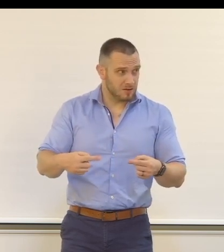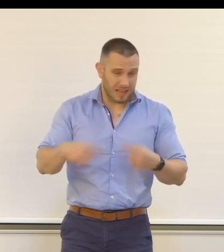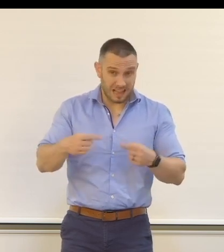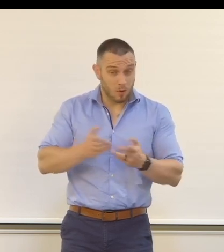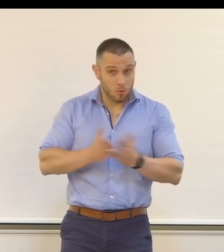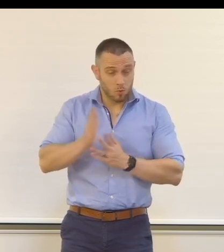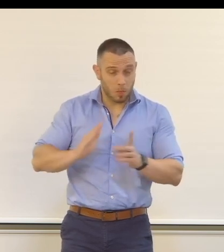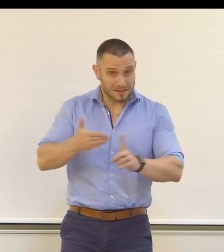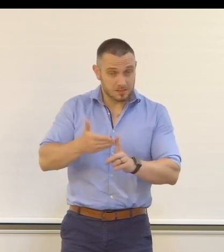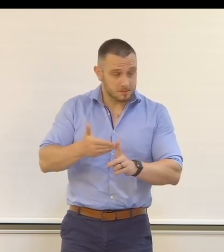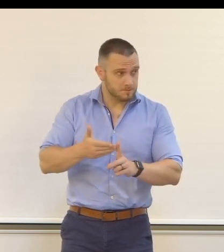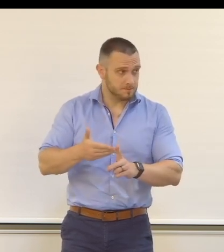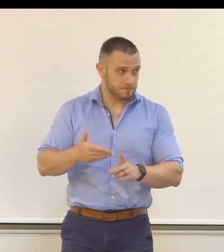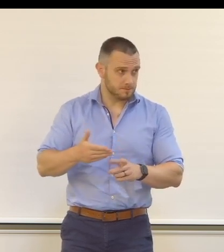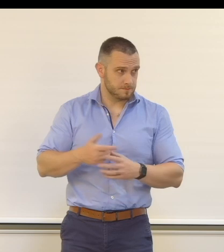mission? And